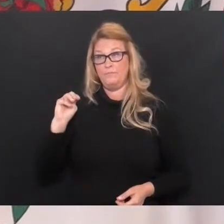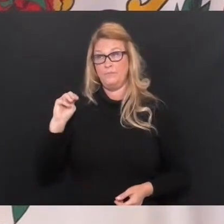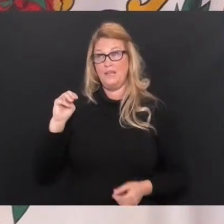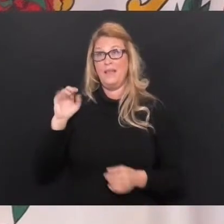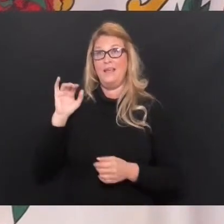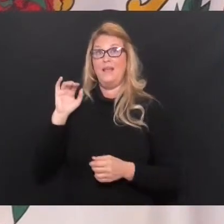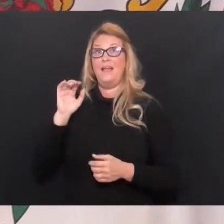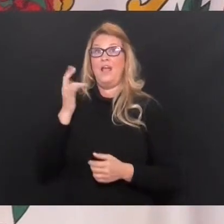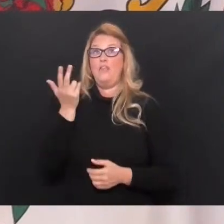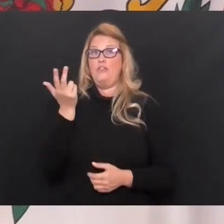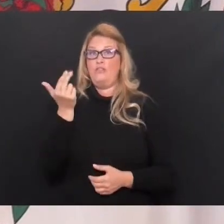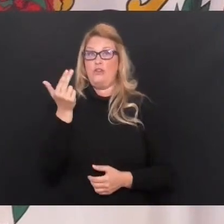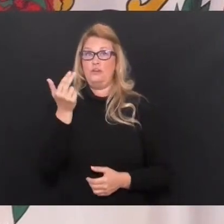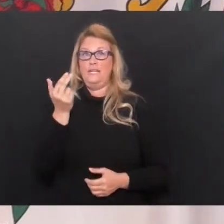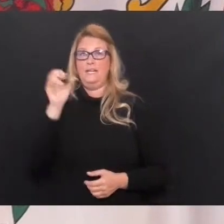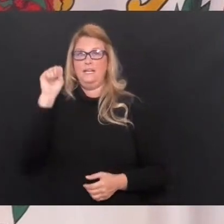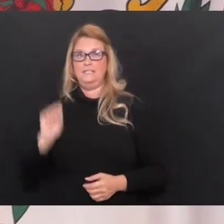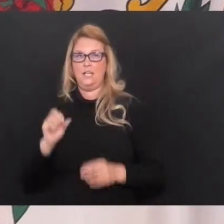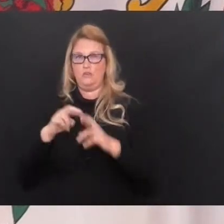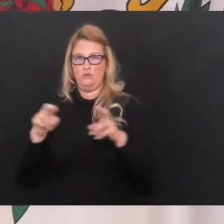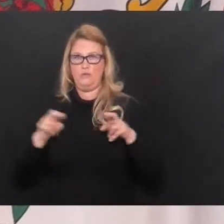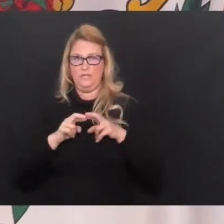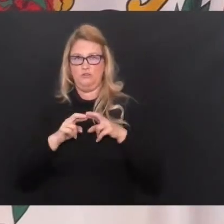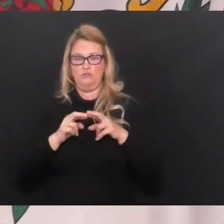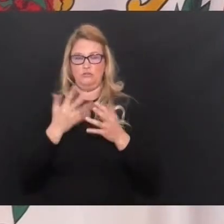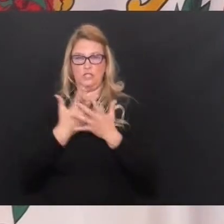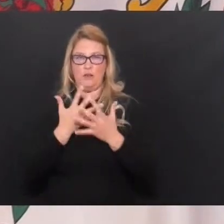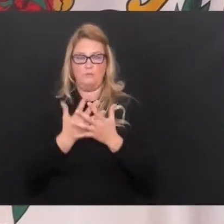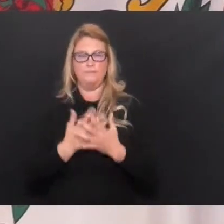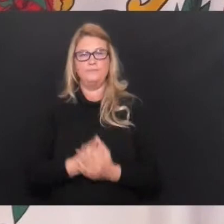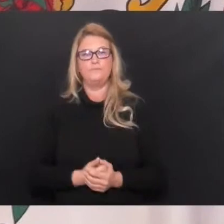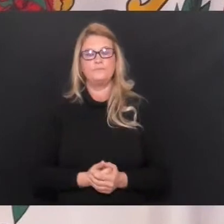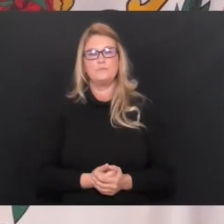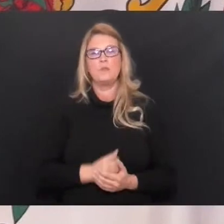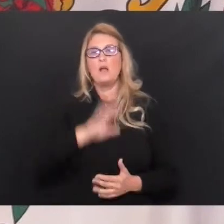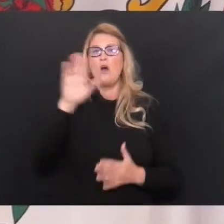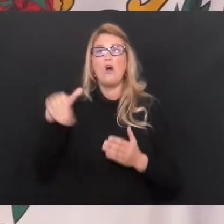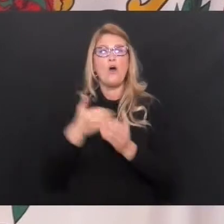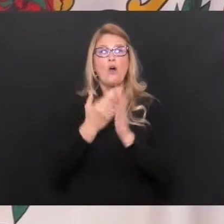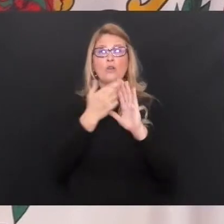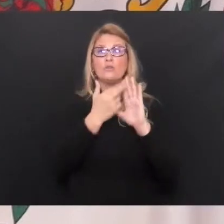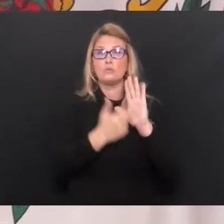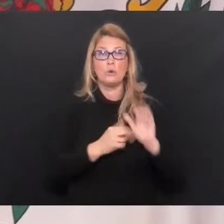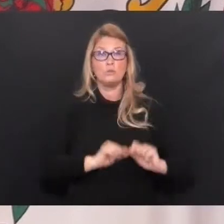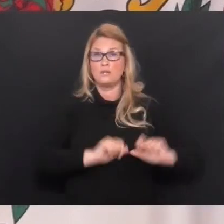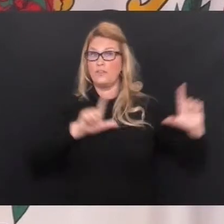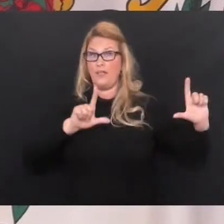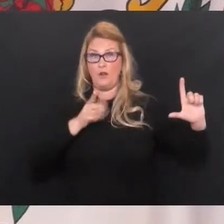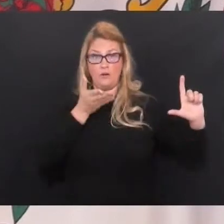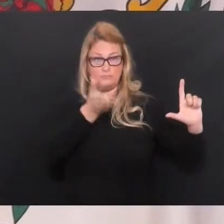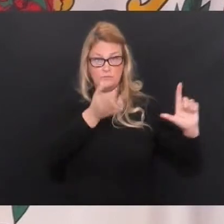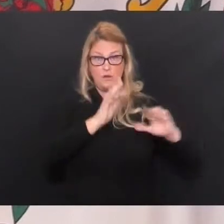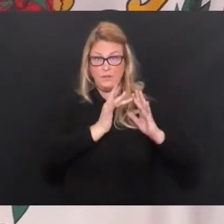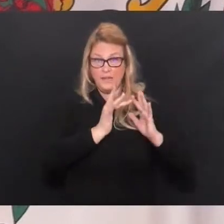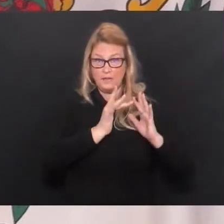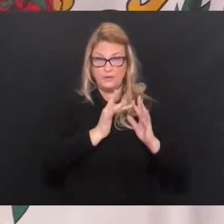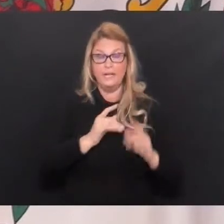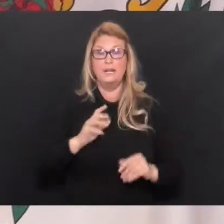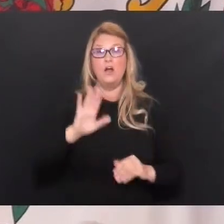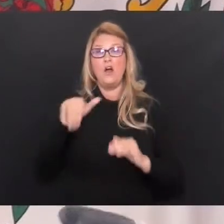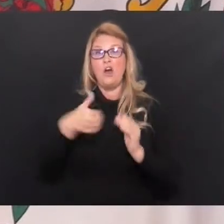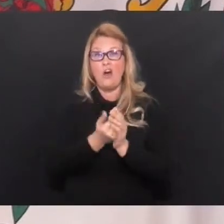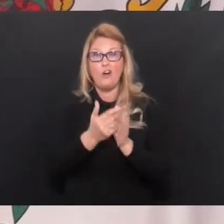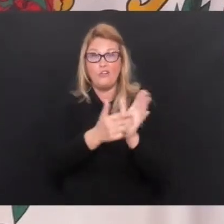and 13 at our Southern Regional Jail. All the guidelines, like I said, are up there. All the requirements about